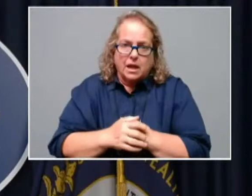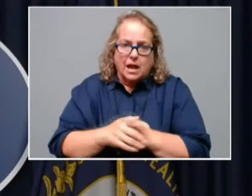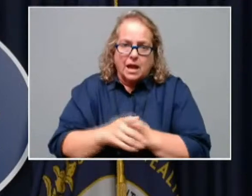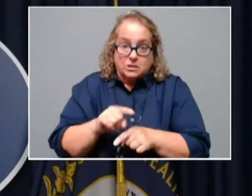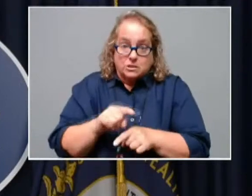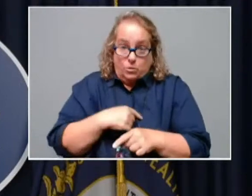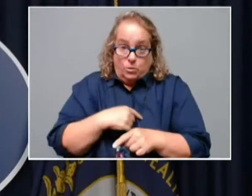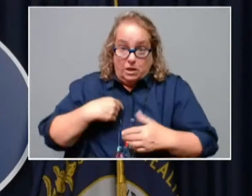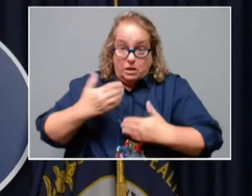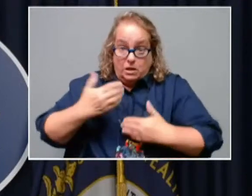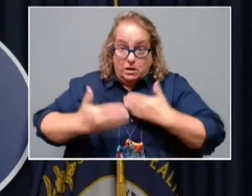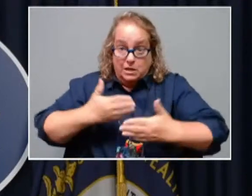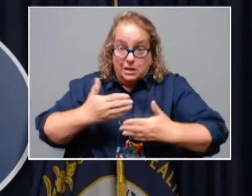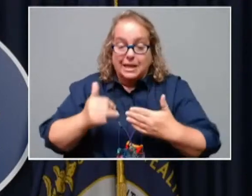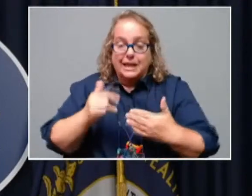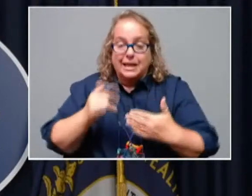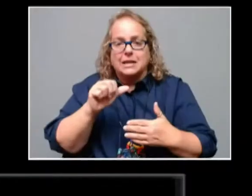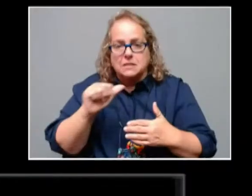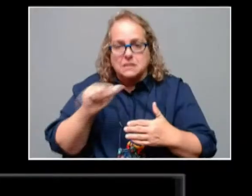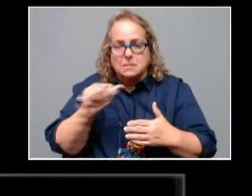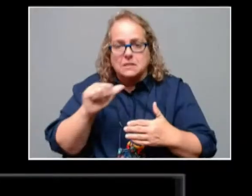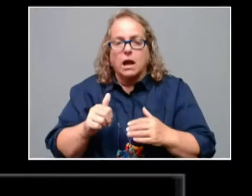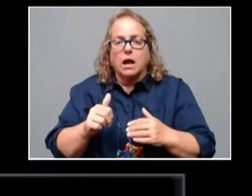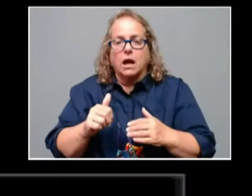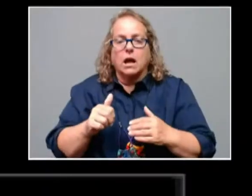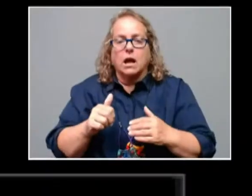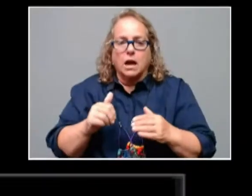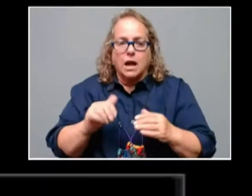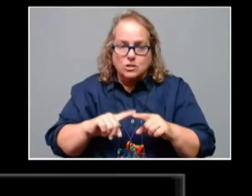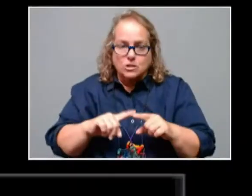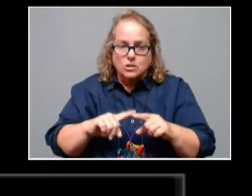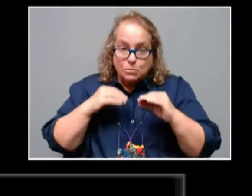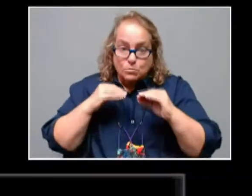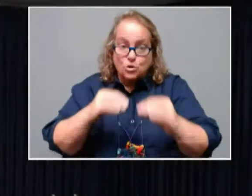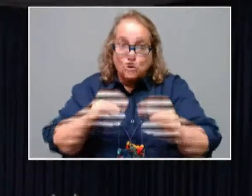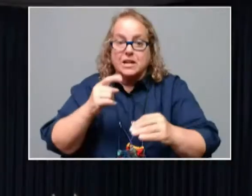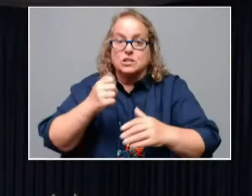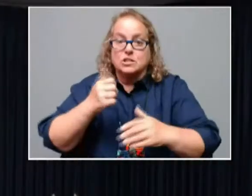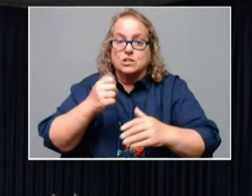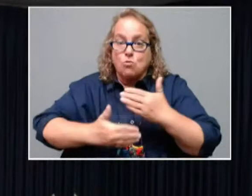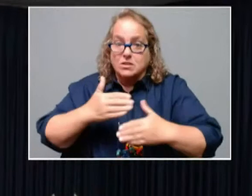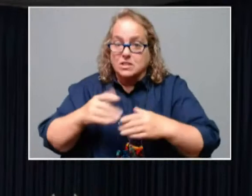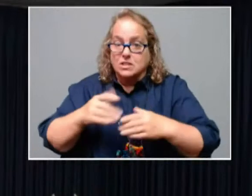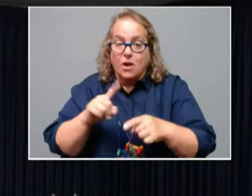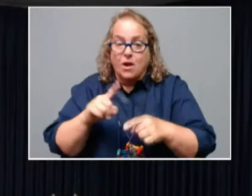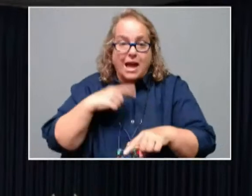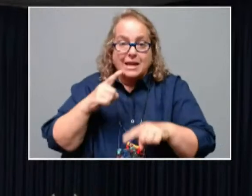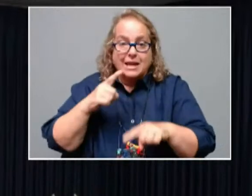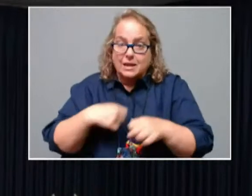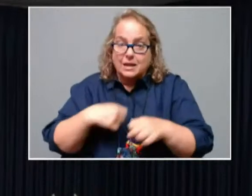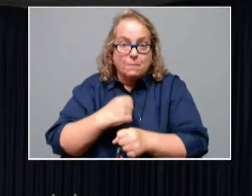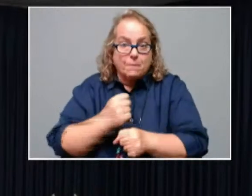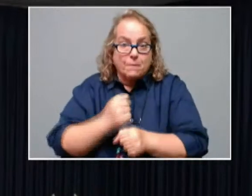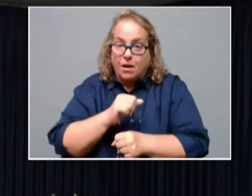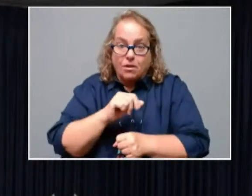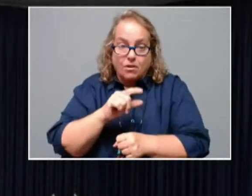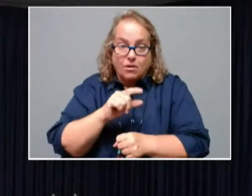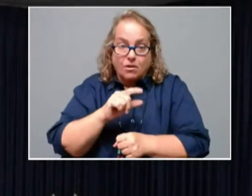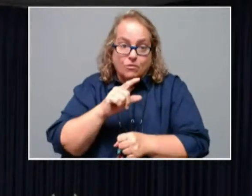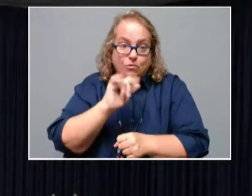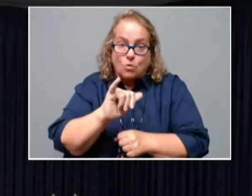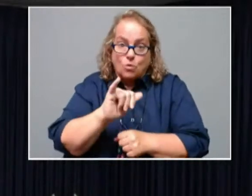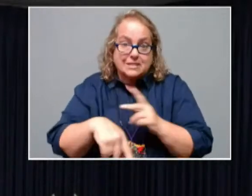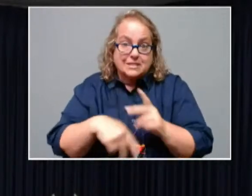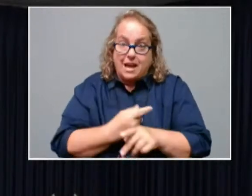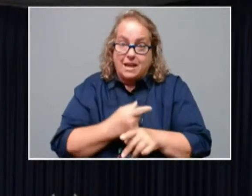a process where I can't make a lot of those calls anymore. I'm willing to, no matter